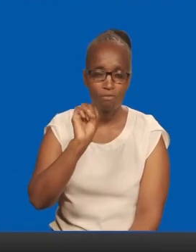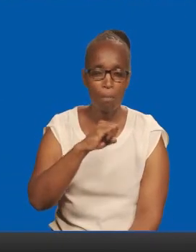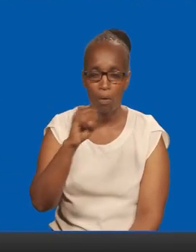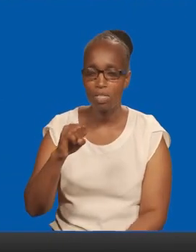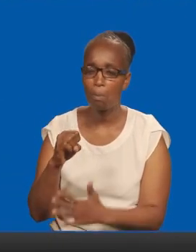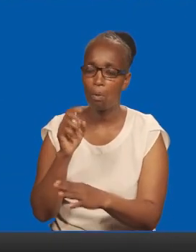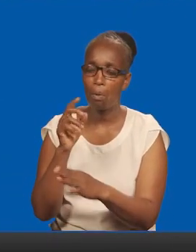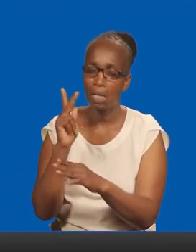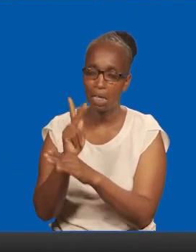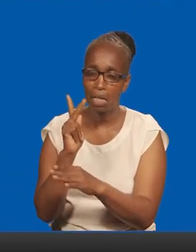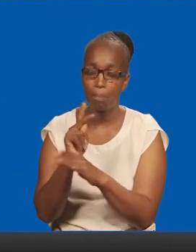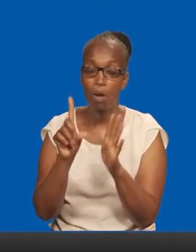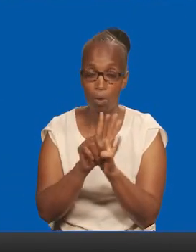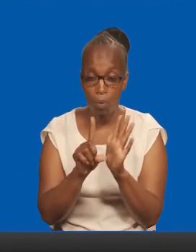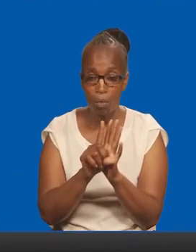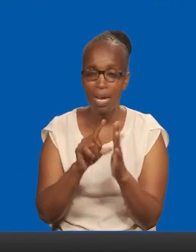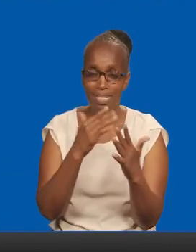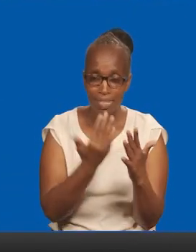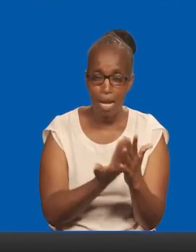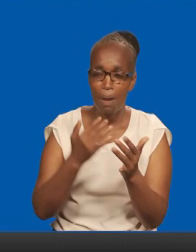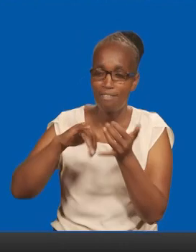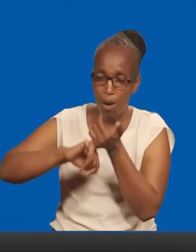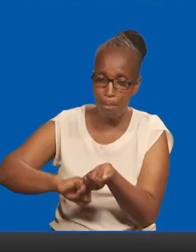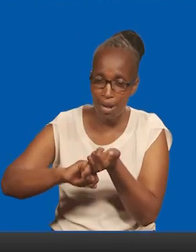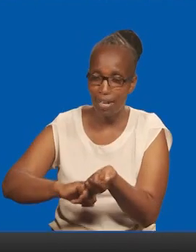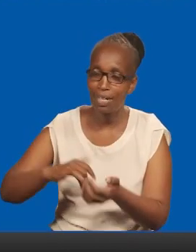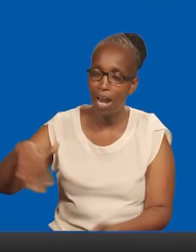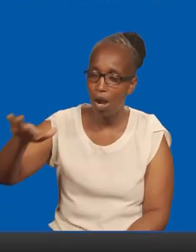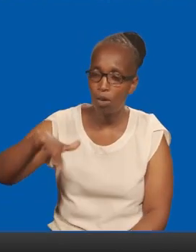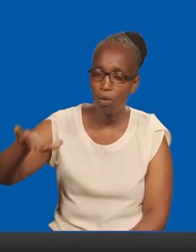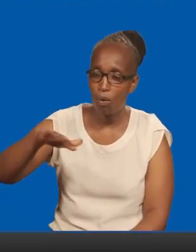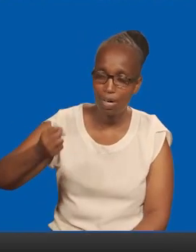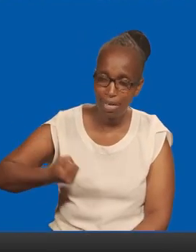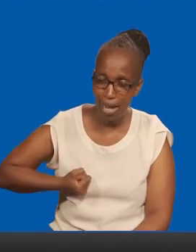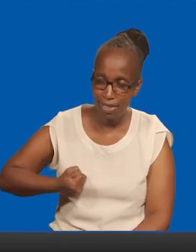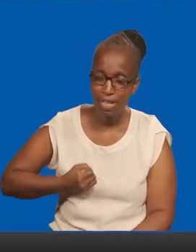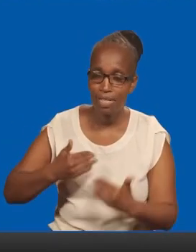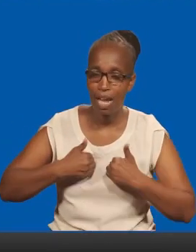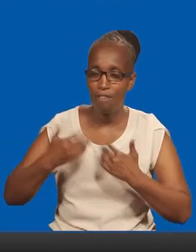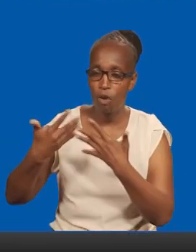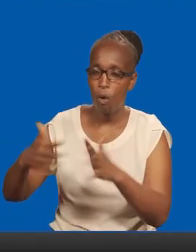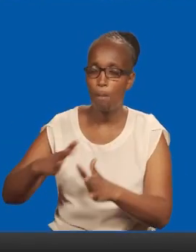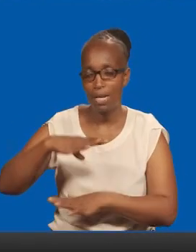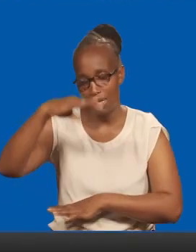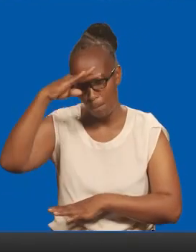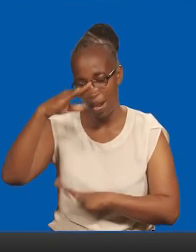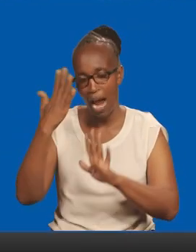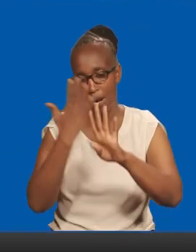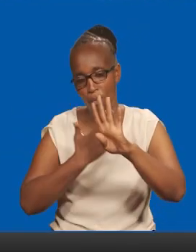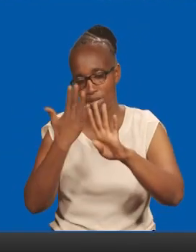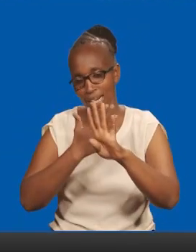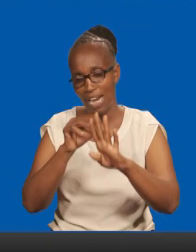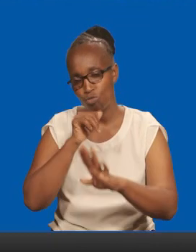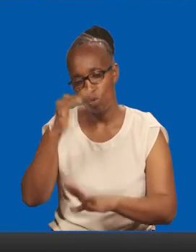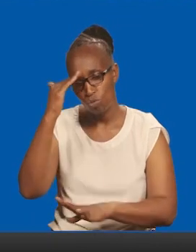to enforce the law impartially because they even have married local girls there, and they have opened butcheries